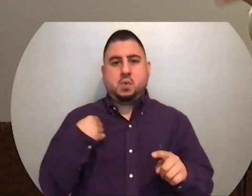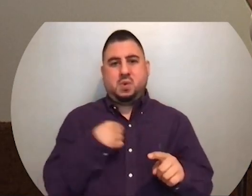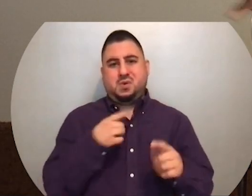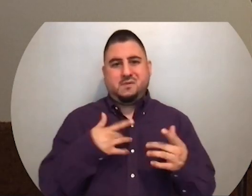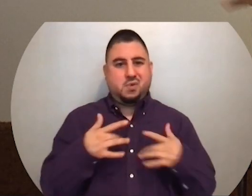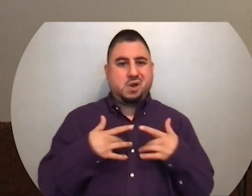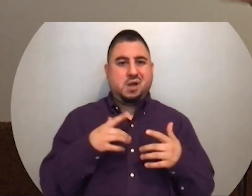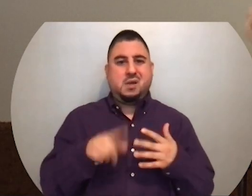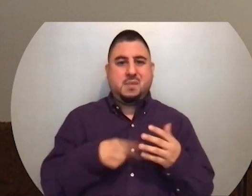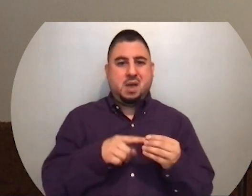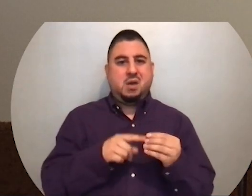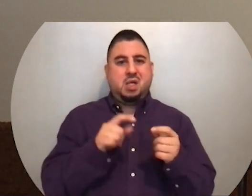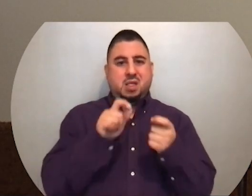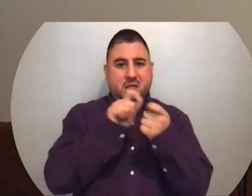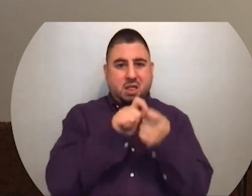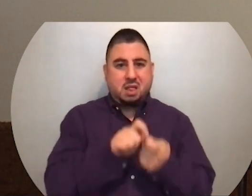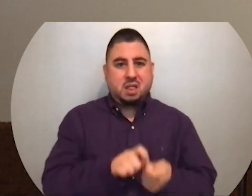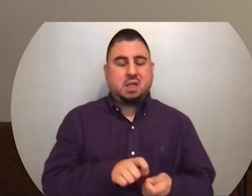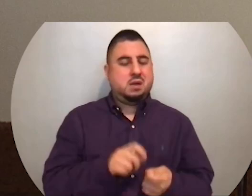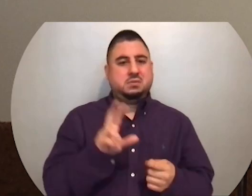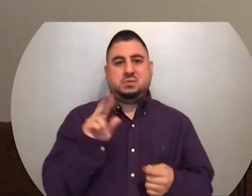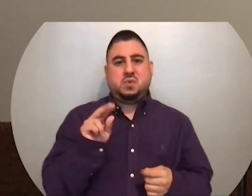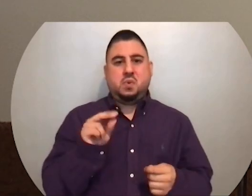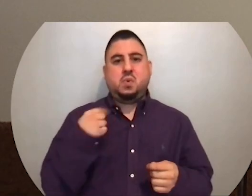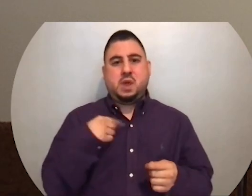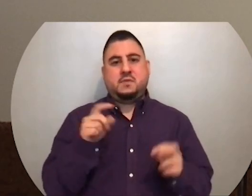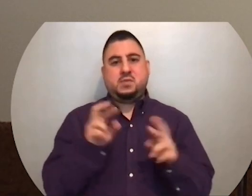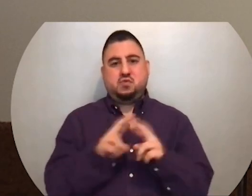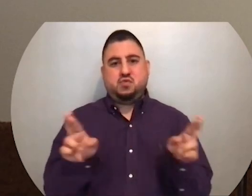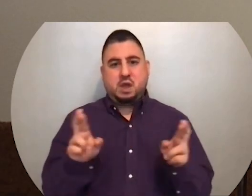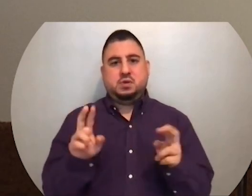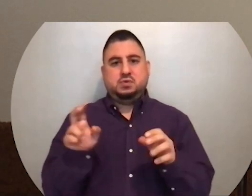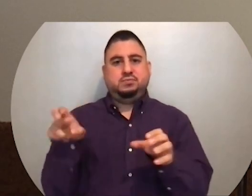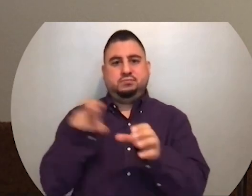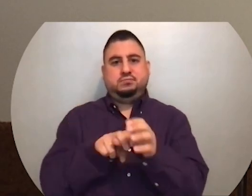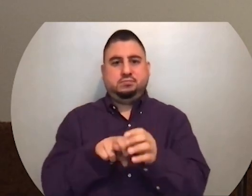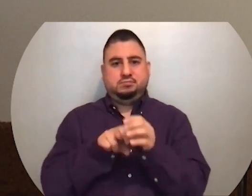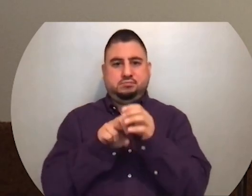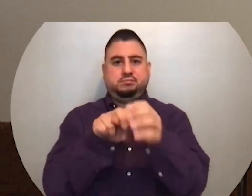worry about all the mechanics of the end times. We just have to be ready to board the train.